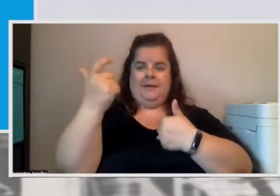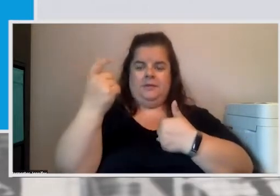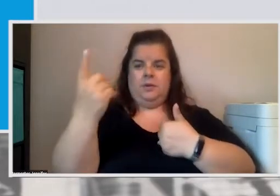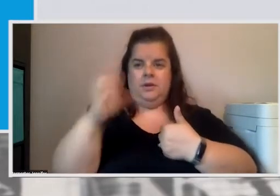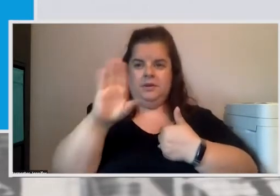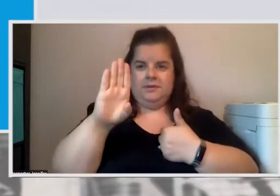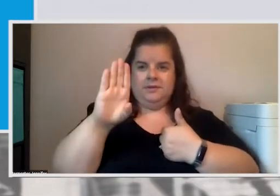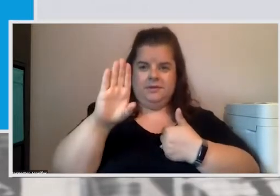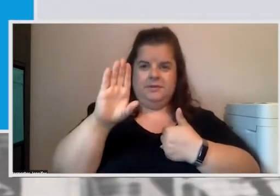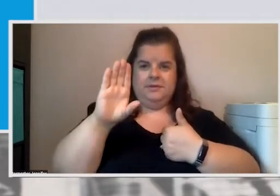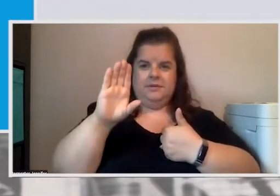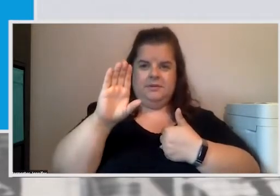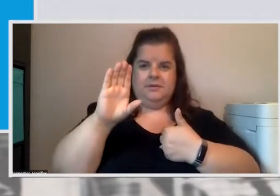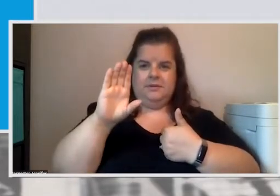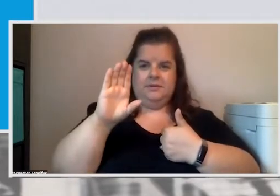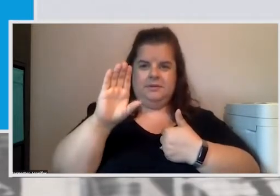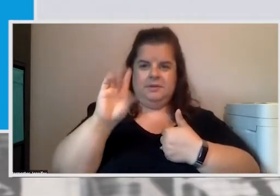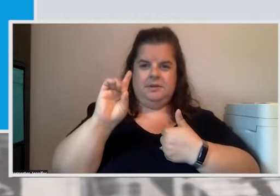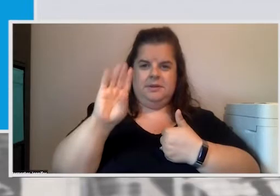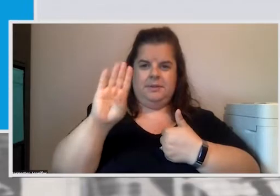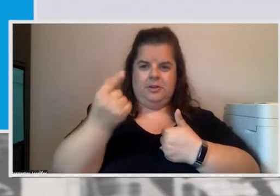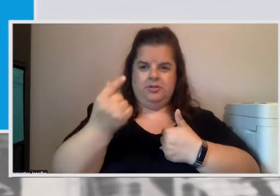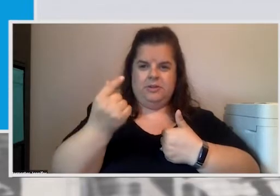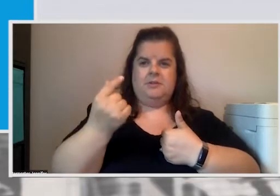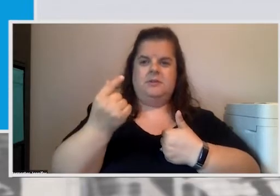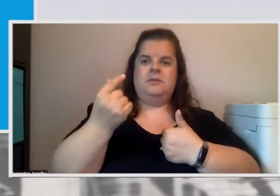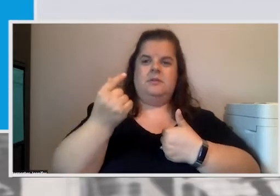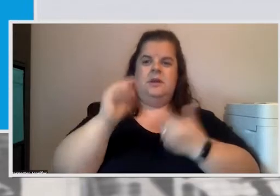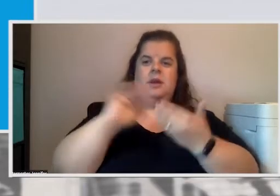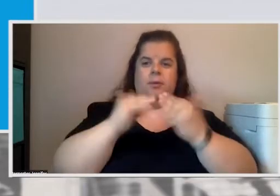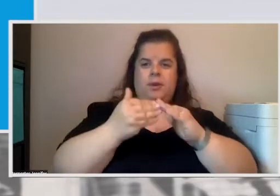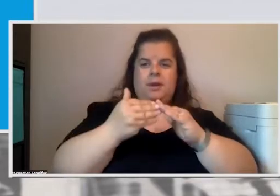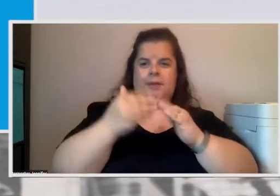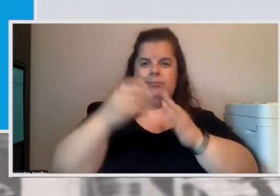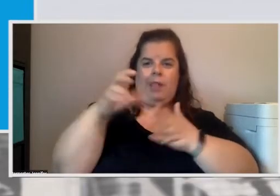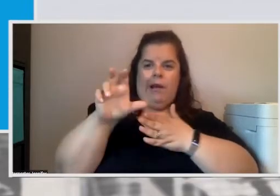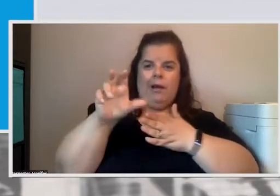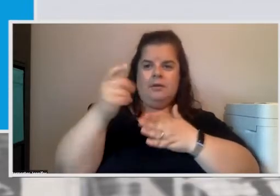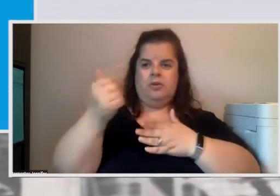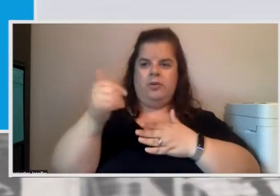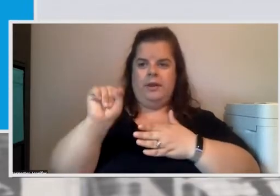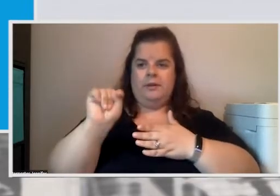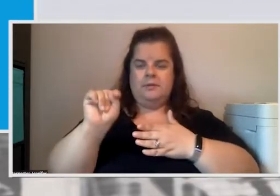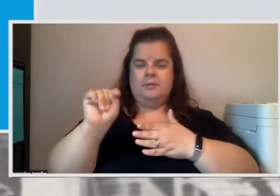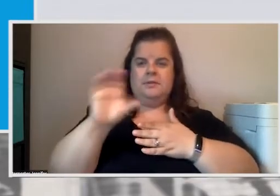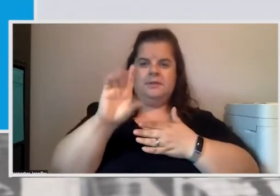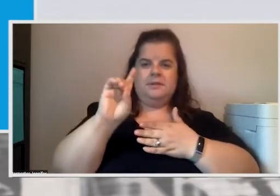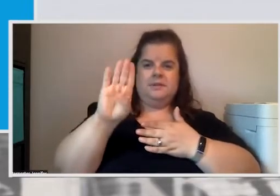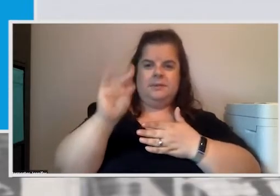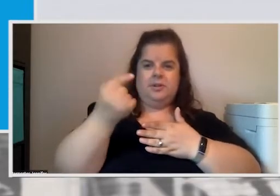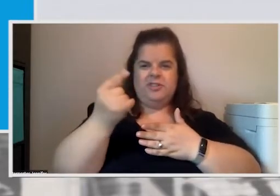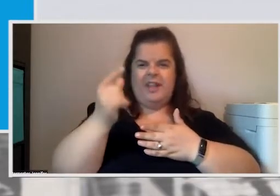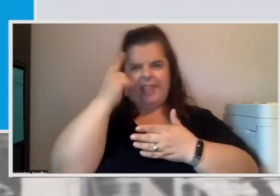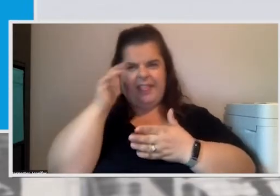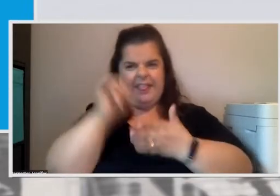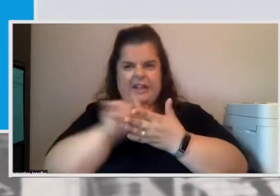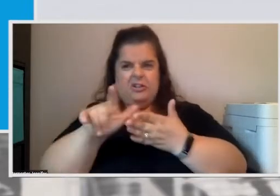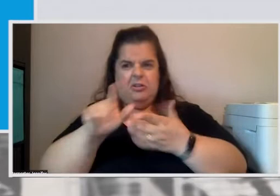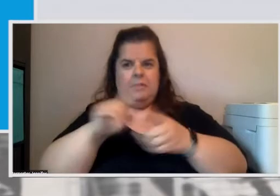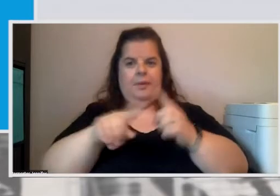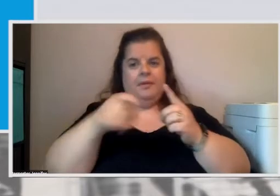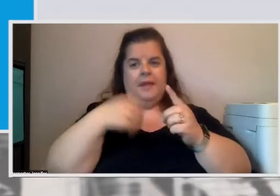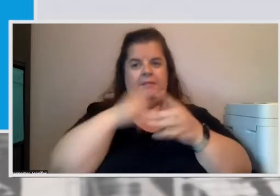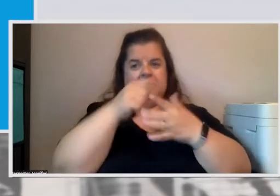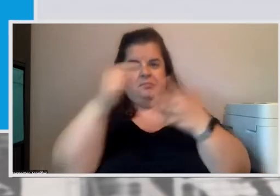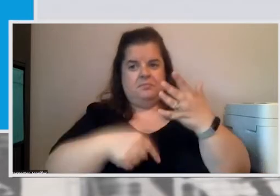the Community Development Block Grant Fund, or CDBG. And a lot of people think of us as CDBG, right? But there actually are a number of